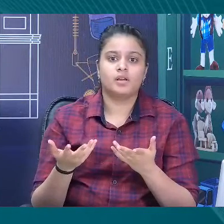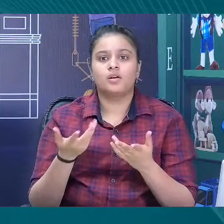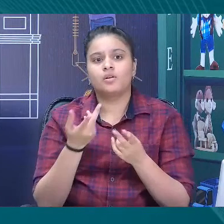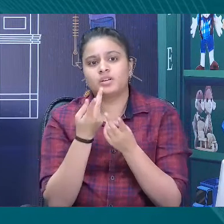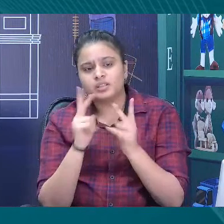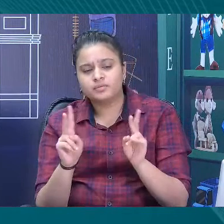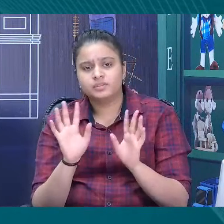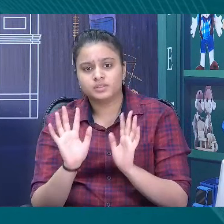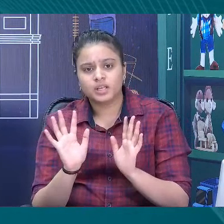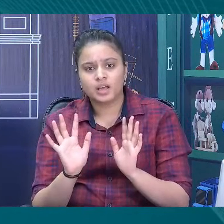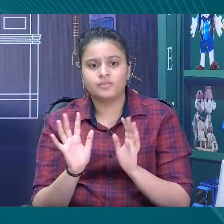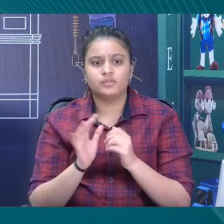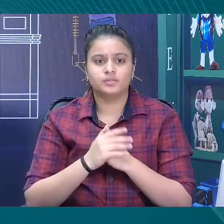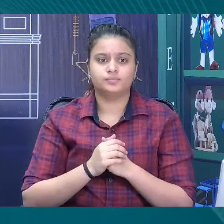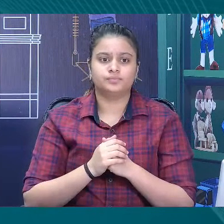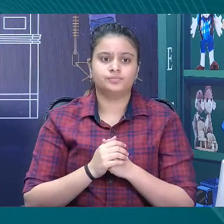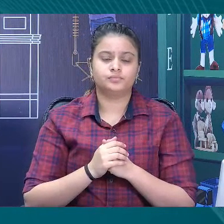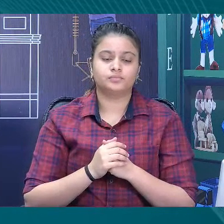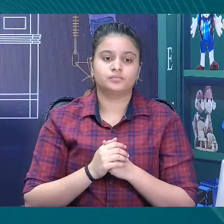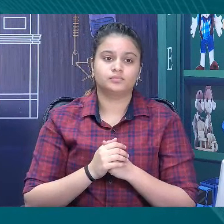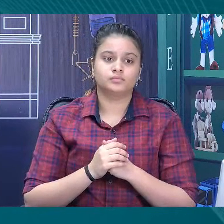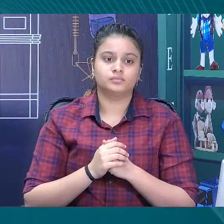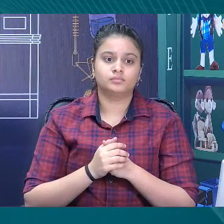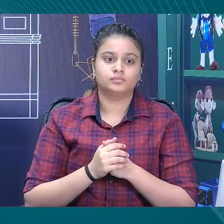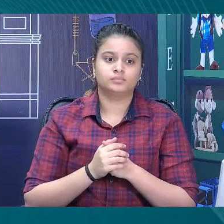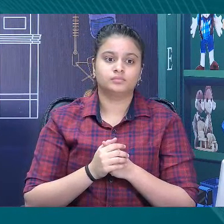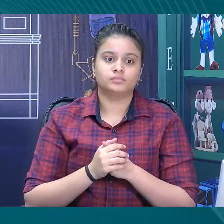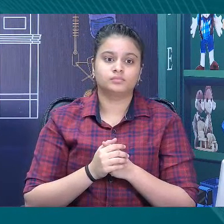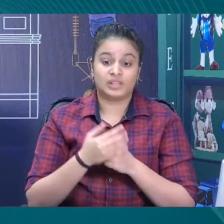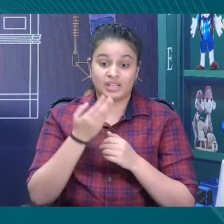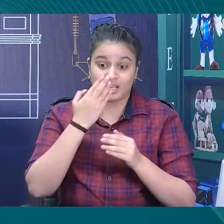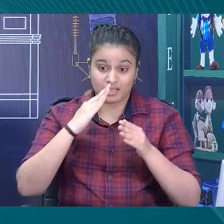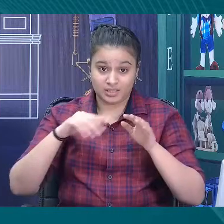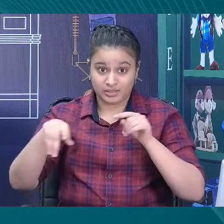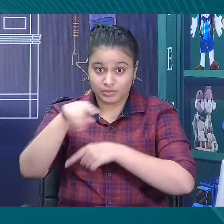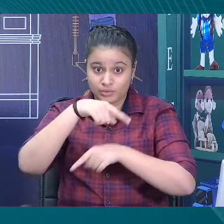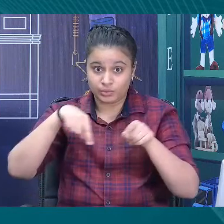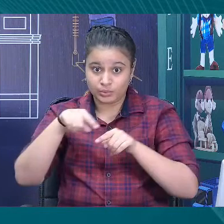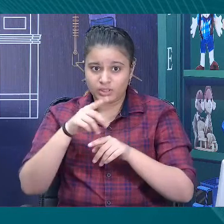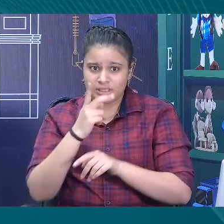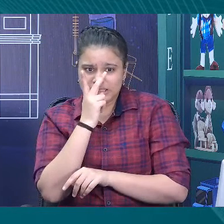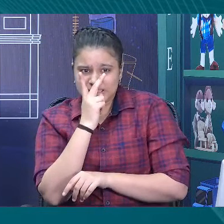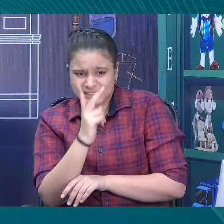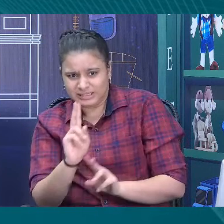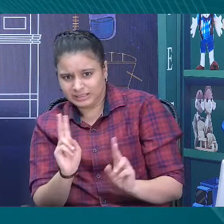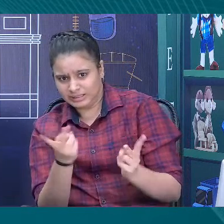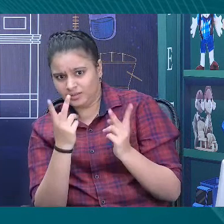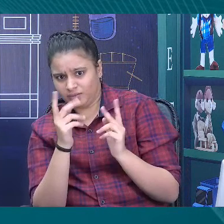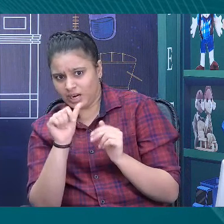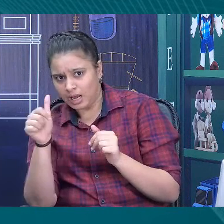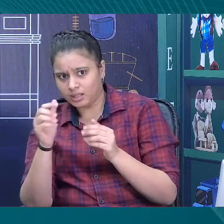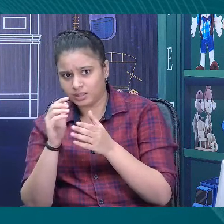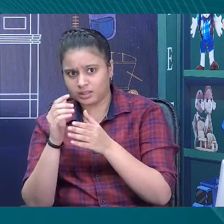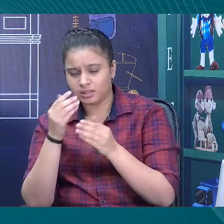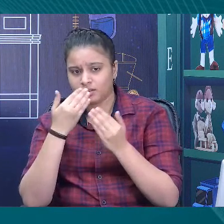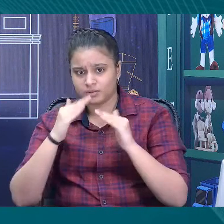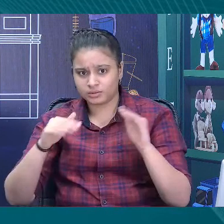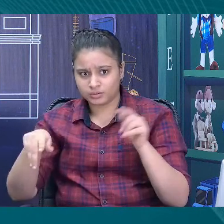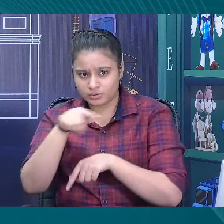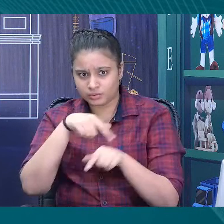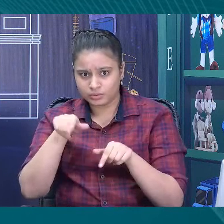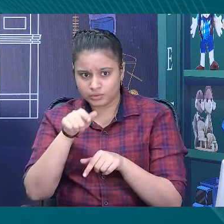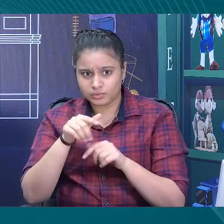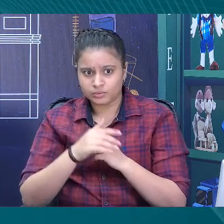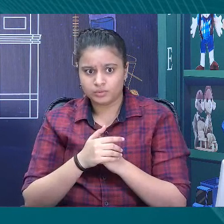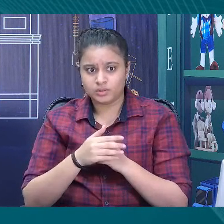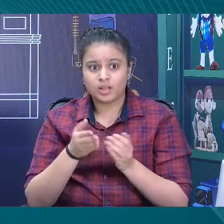for that matter, very often they feel different from other children, and therefore they get a bit, like